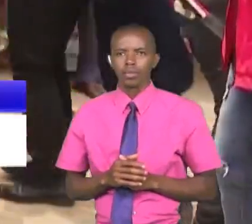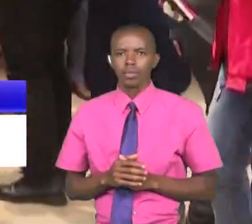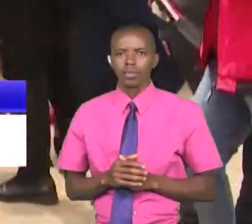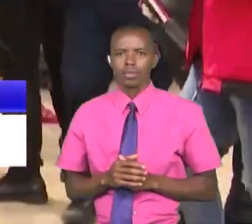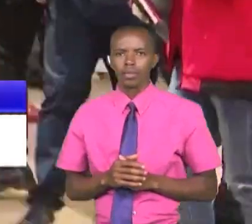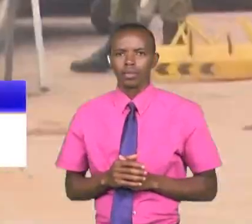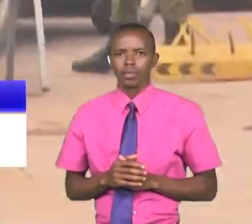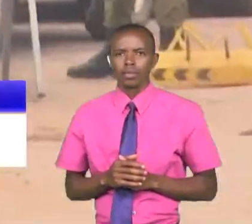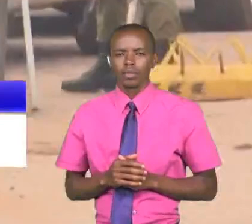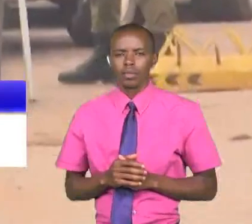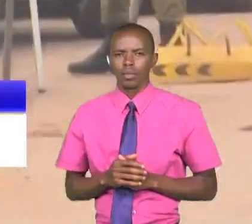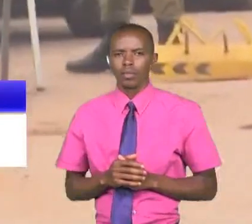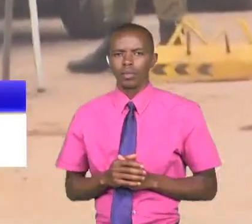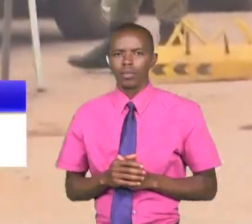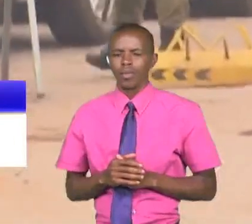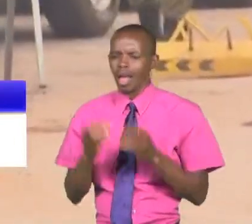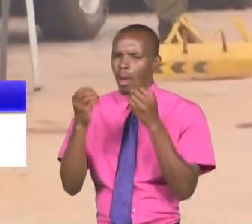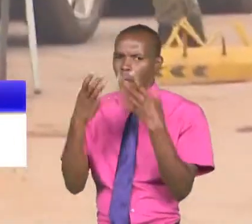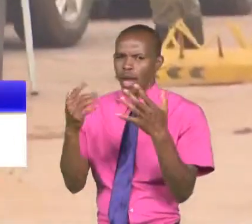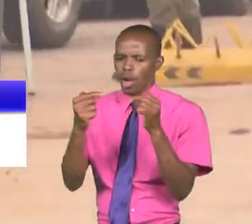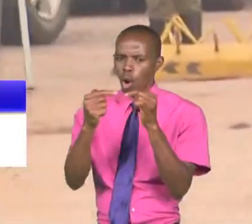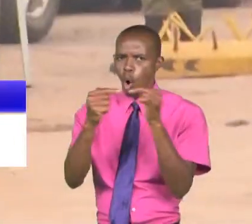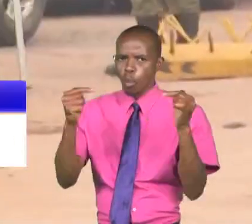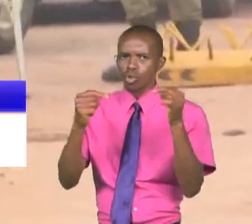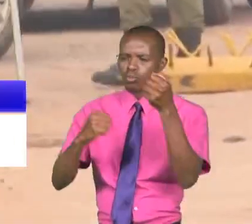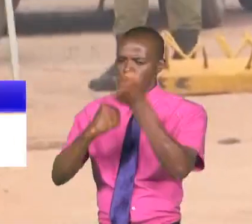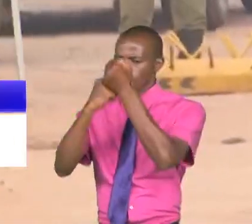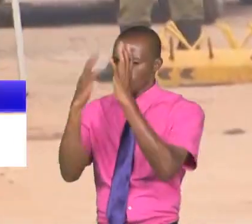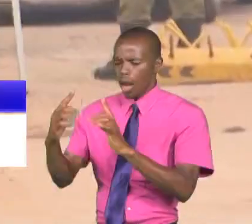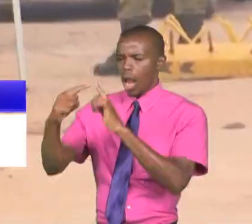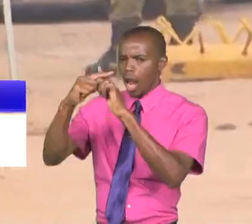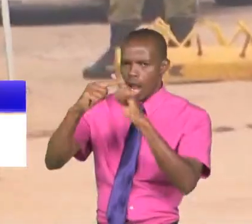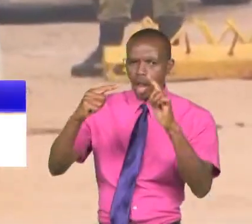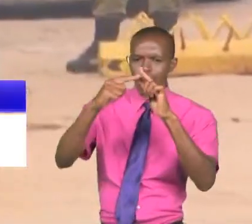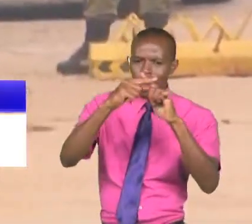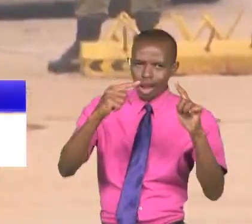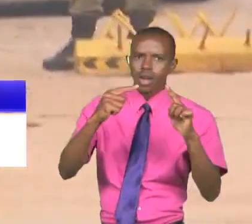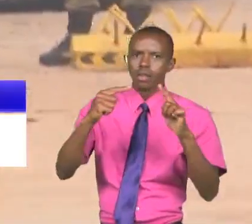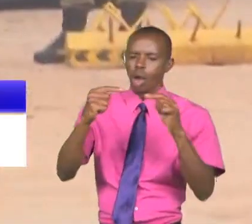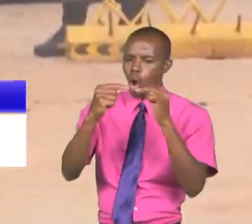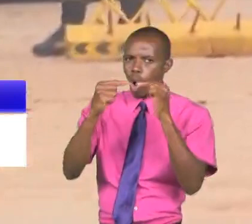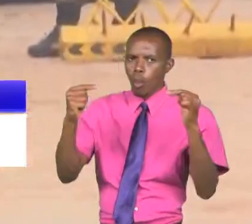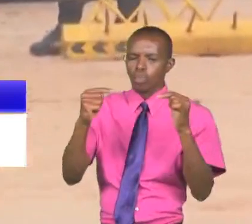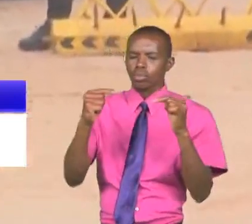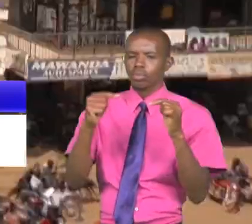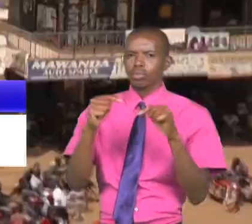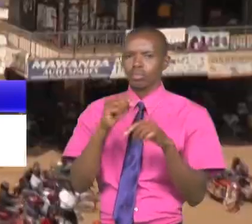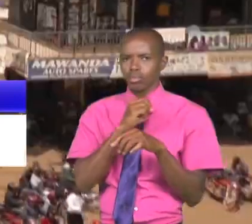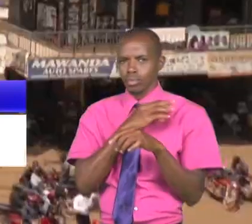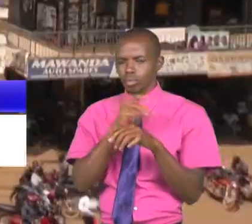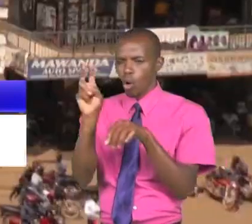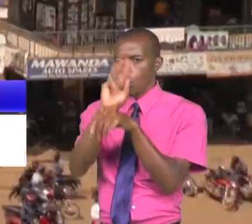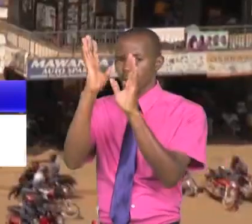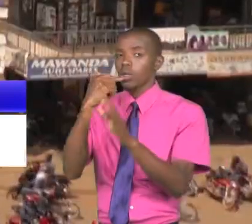come in line. With dozens of opposition protesters killed in the run-up to vote, opposition scared off, observers